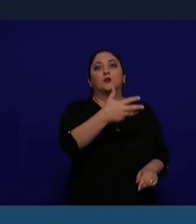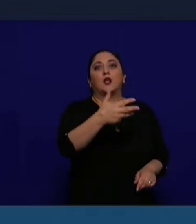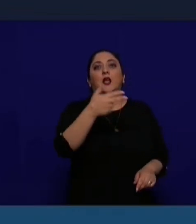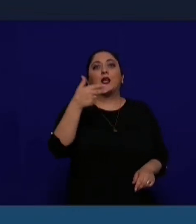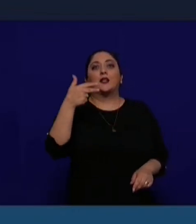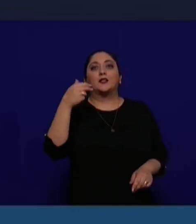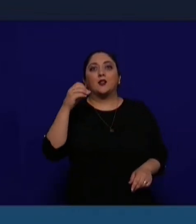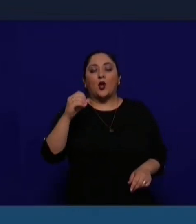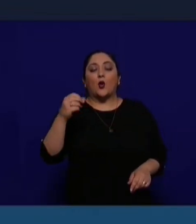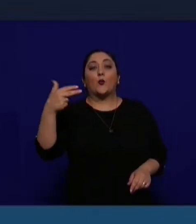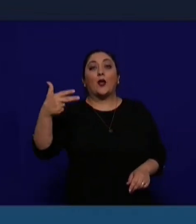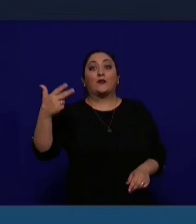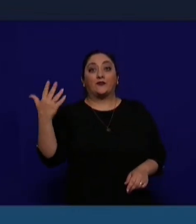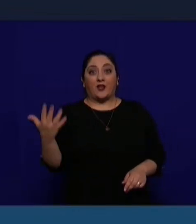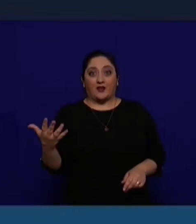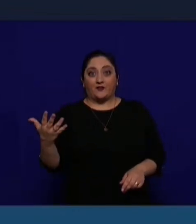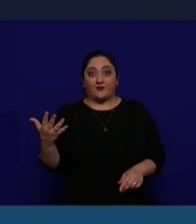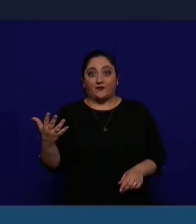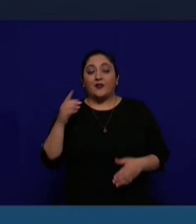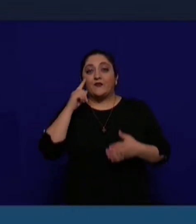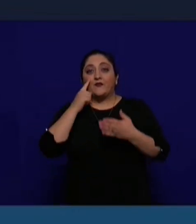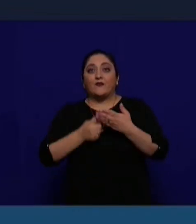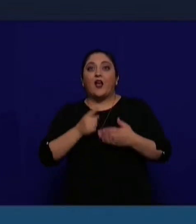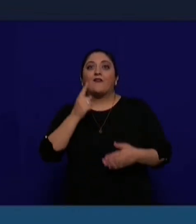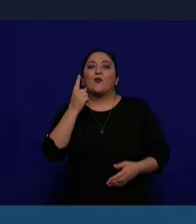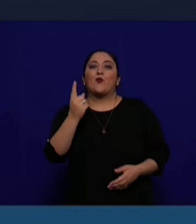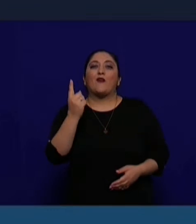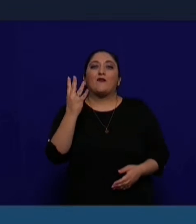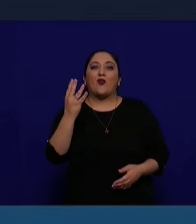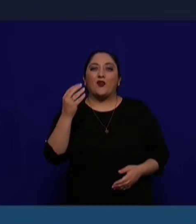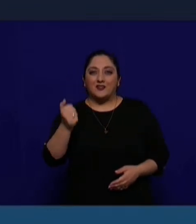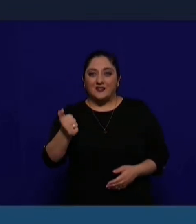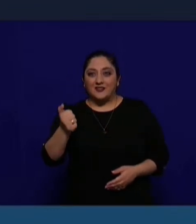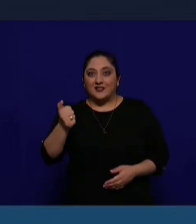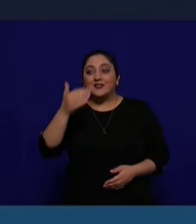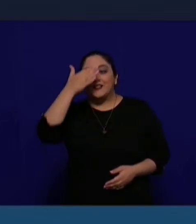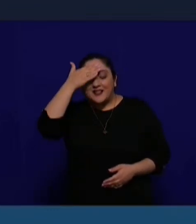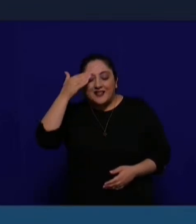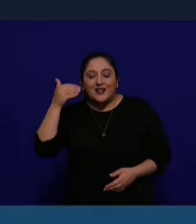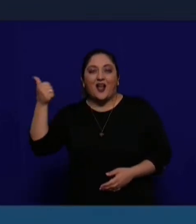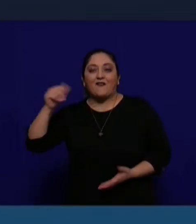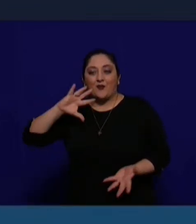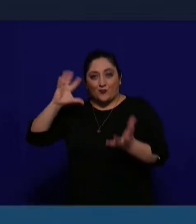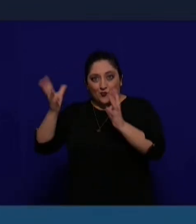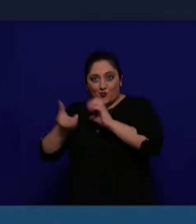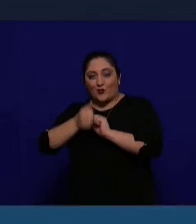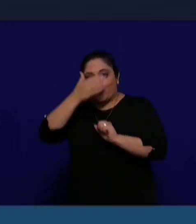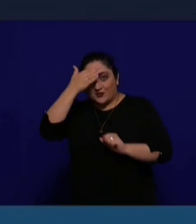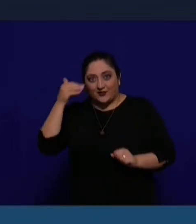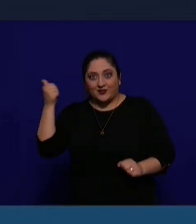29,085 cases. We had 146 persons who have recovered, so the total number of recoveries is